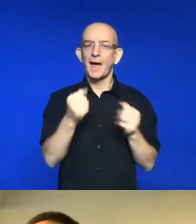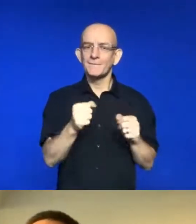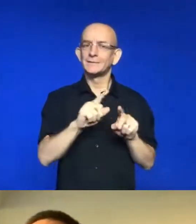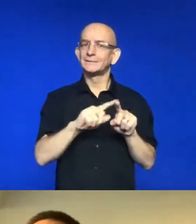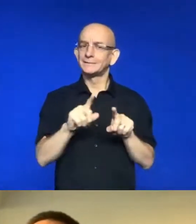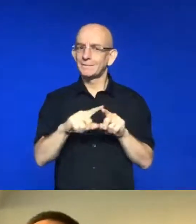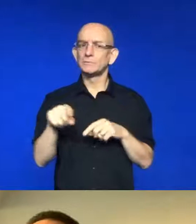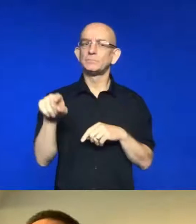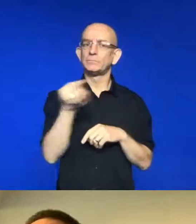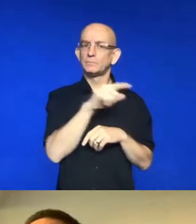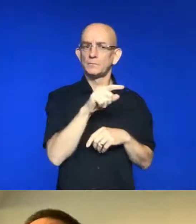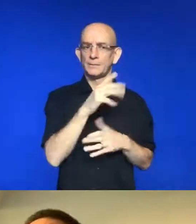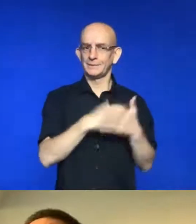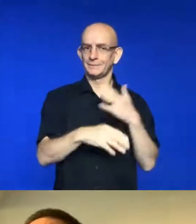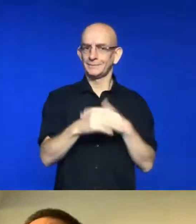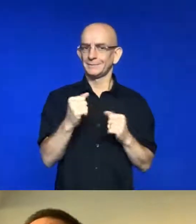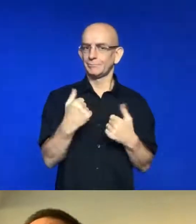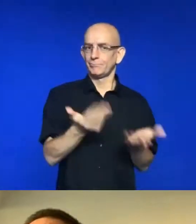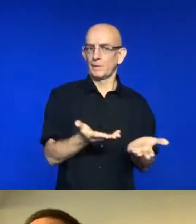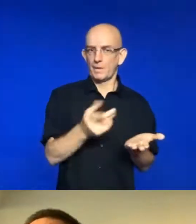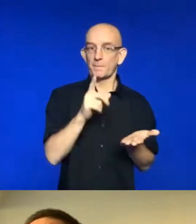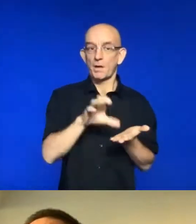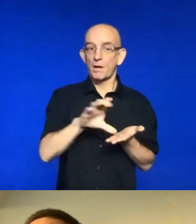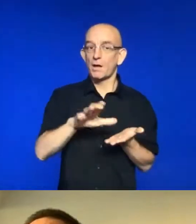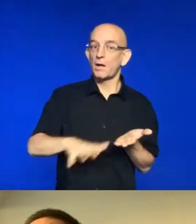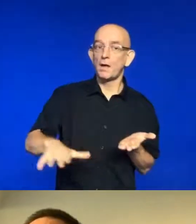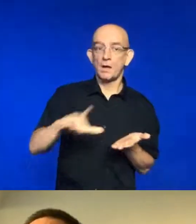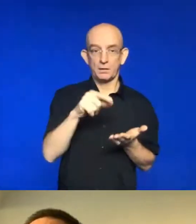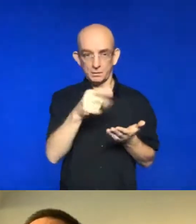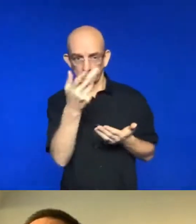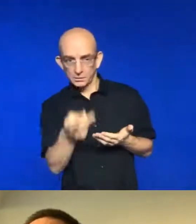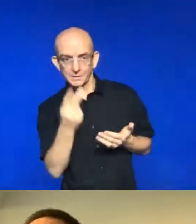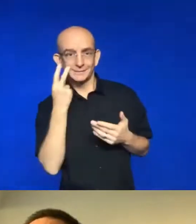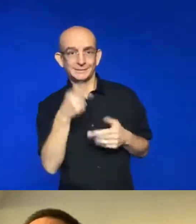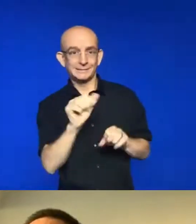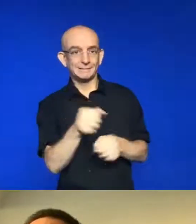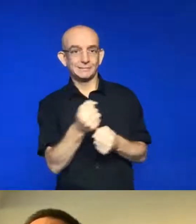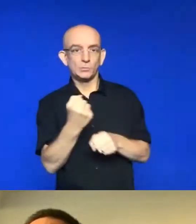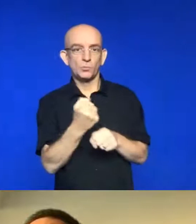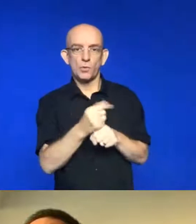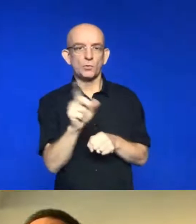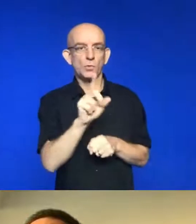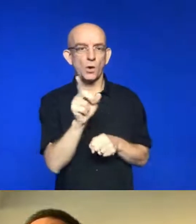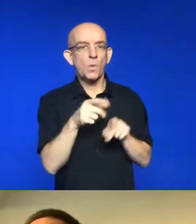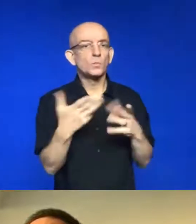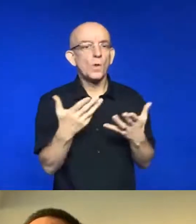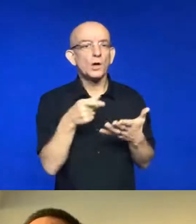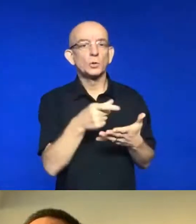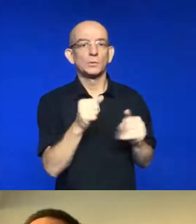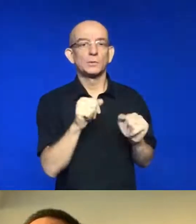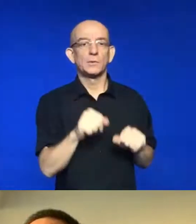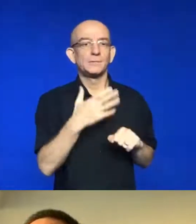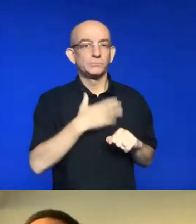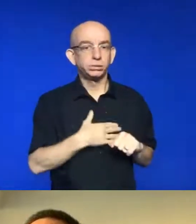with disability, I want to go to work, I want to go to the market to sell the product that I produced at home.